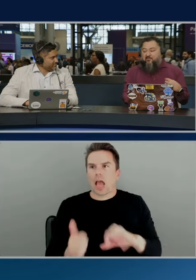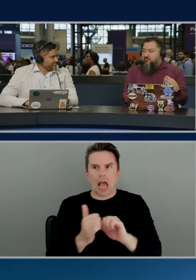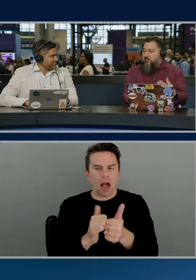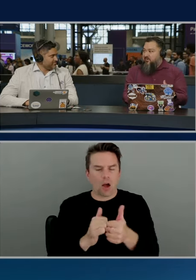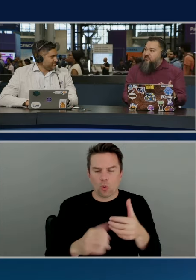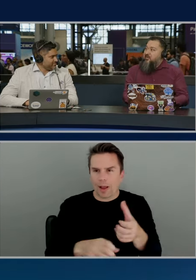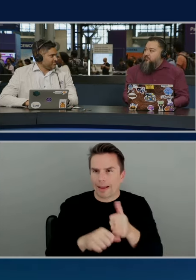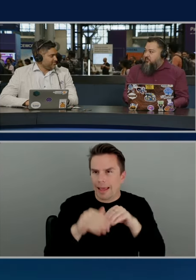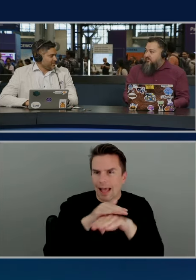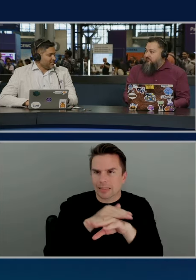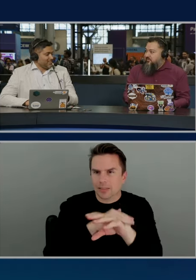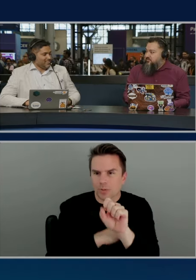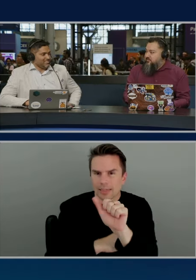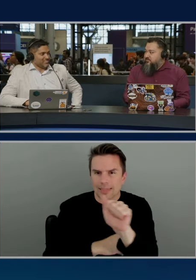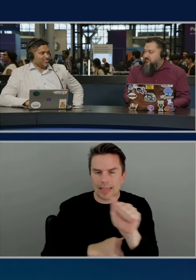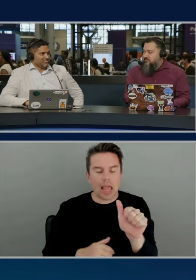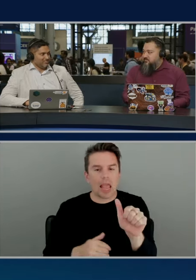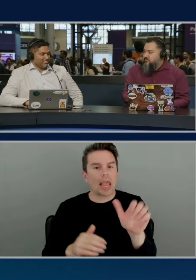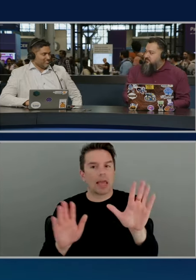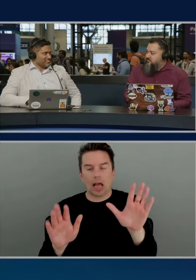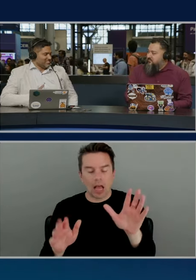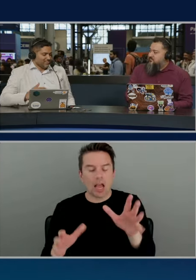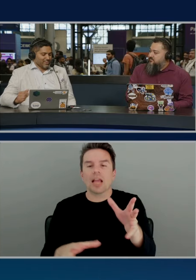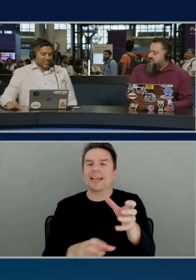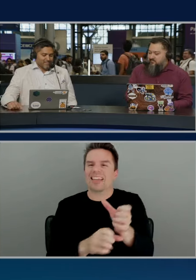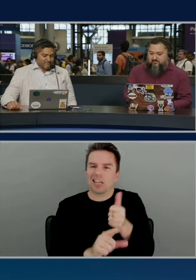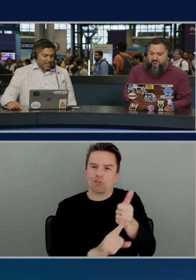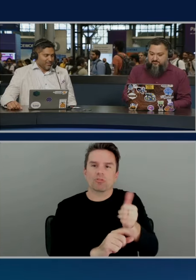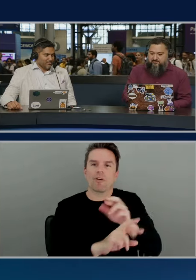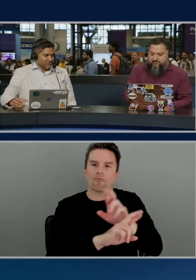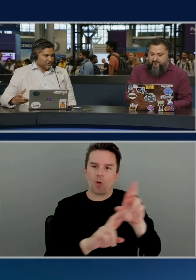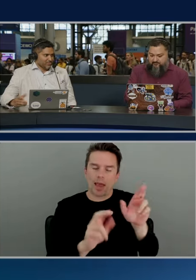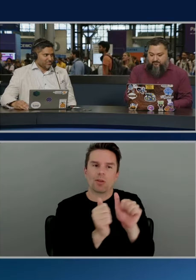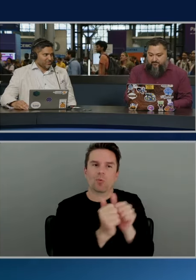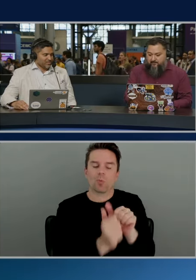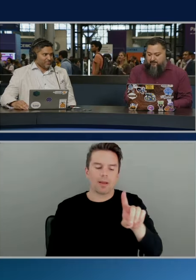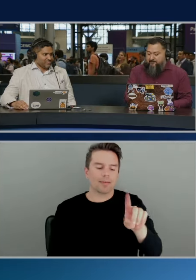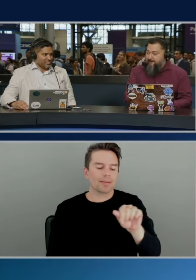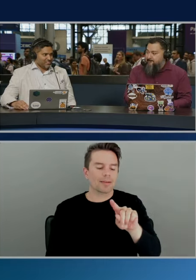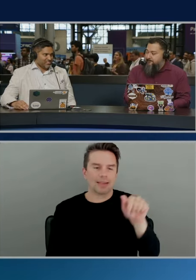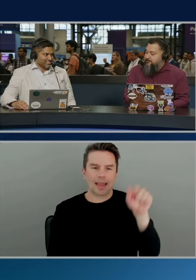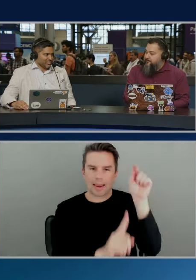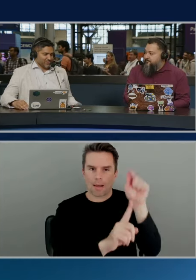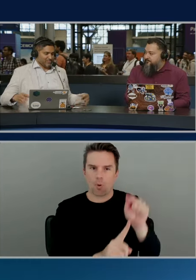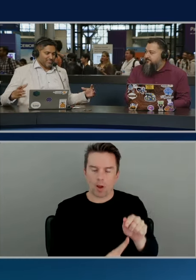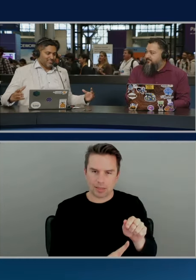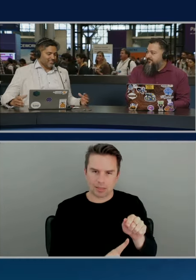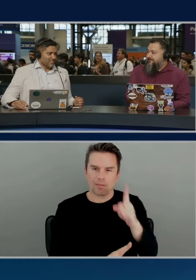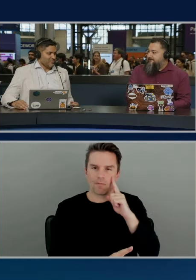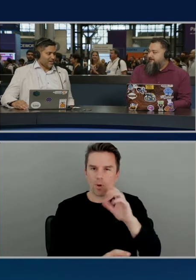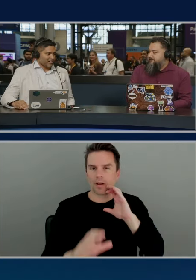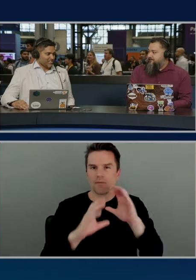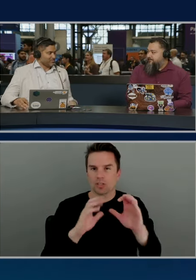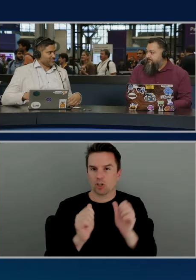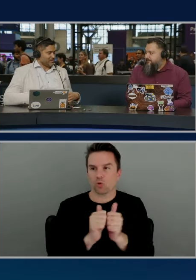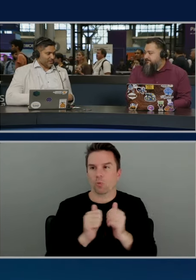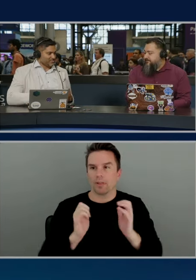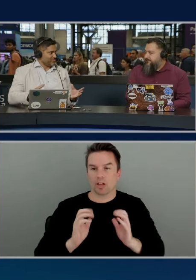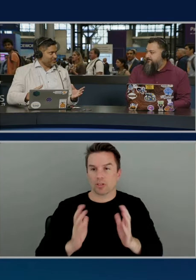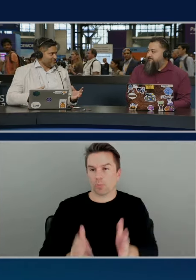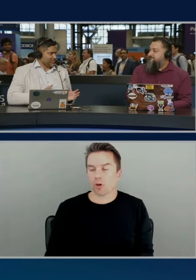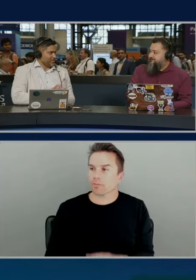data points, and go have an eloquent conversation. Yeah, it's actually really interesting. Like, I've had a few customer conversations, like, thinking about customers